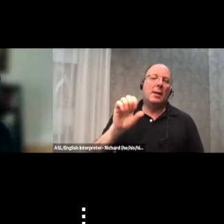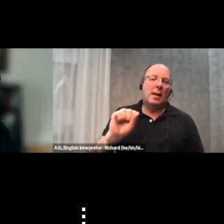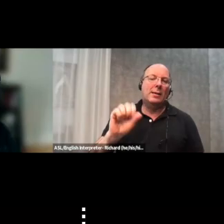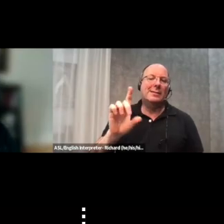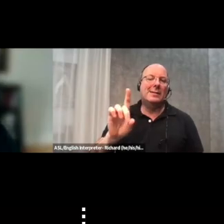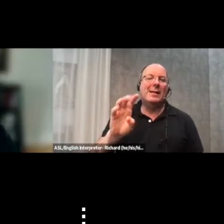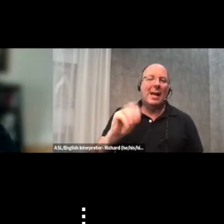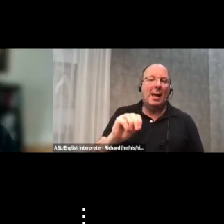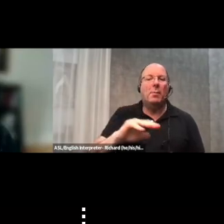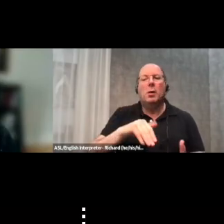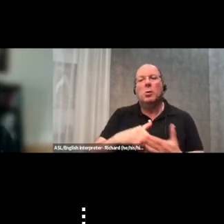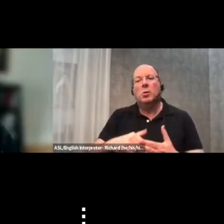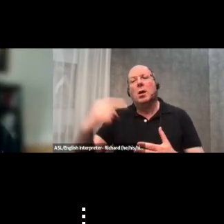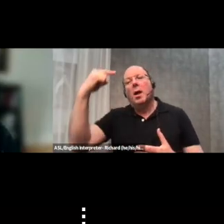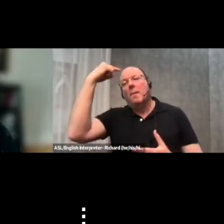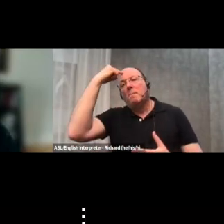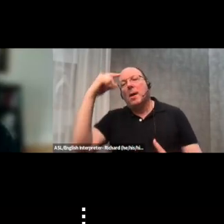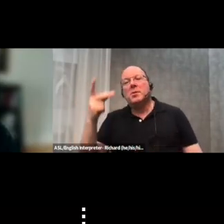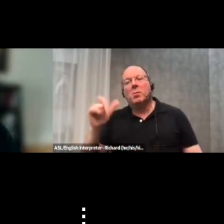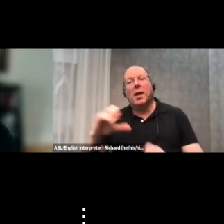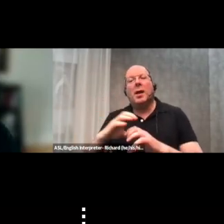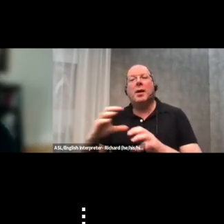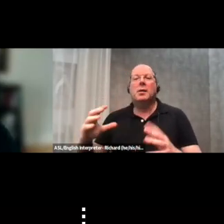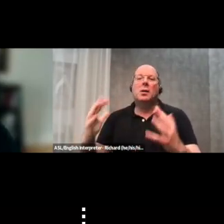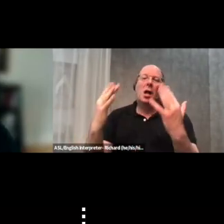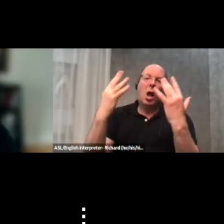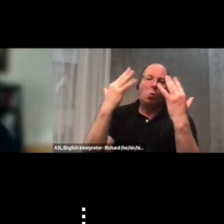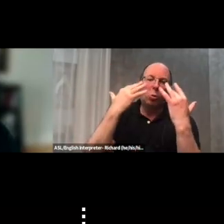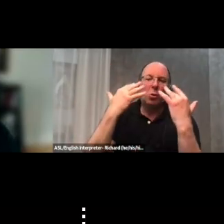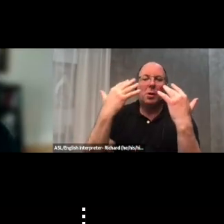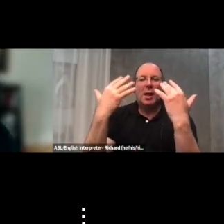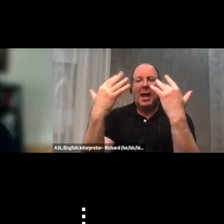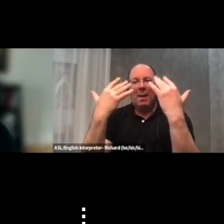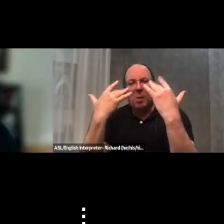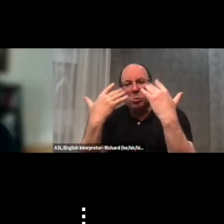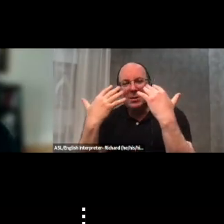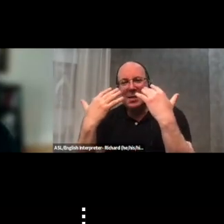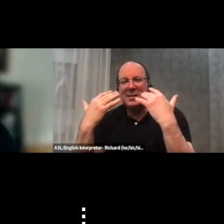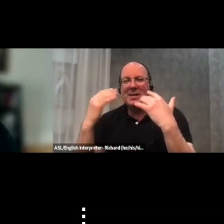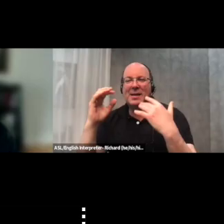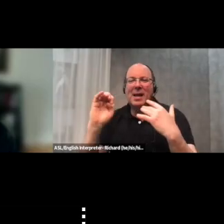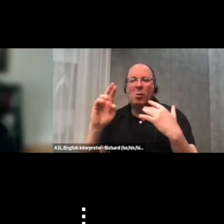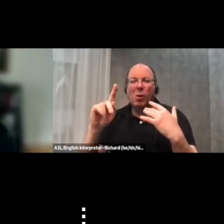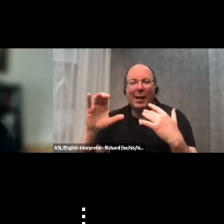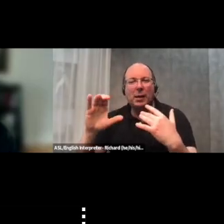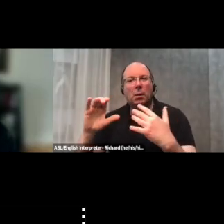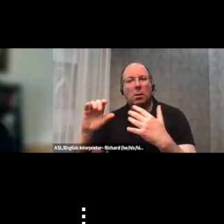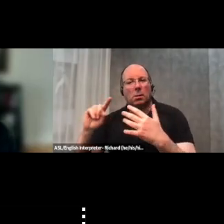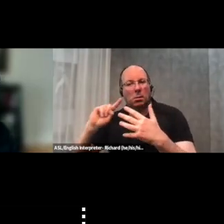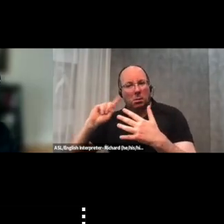That would include mental play, things like erotic hypnosis and the like. So it's an extension,